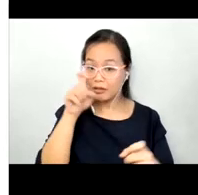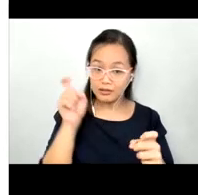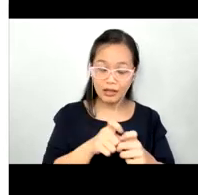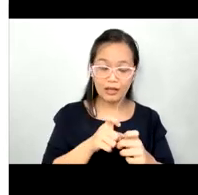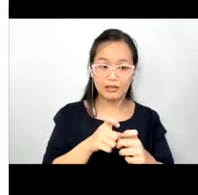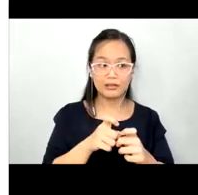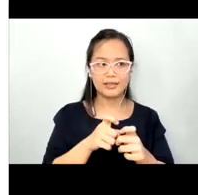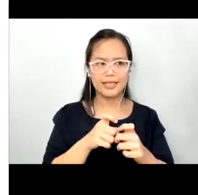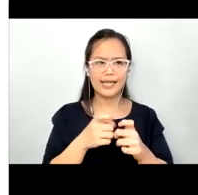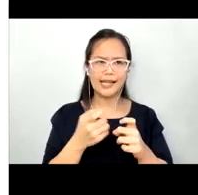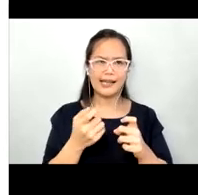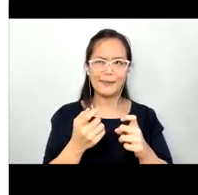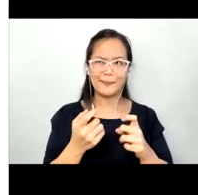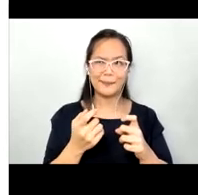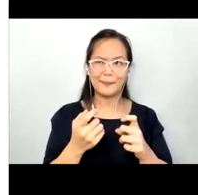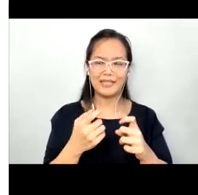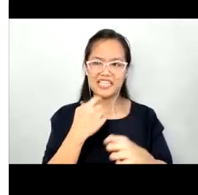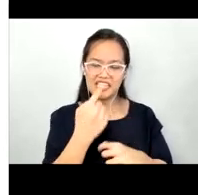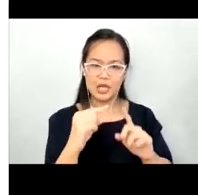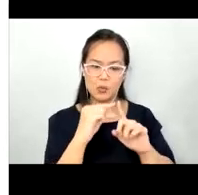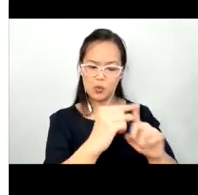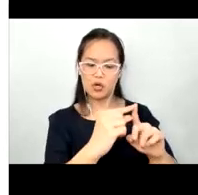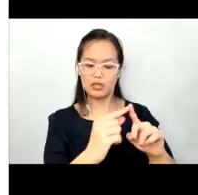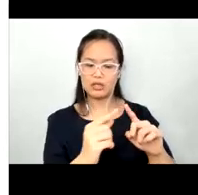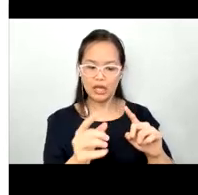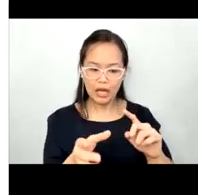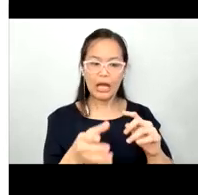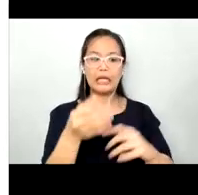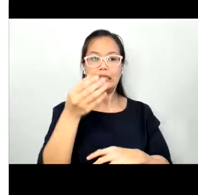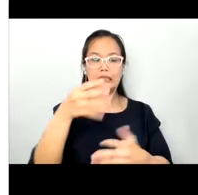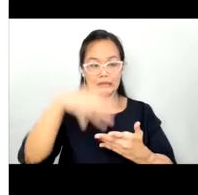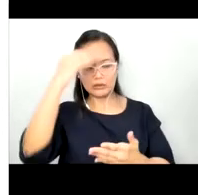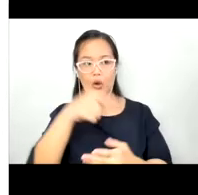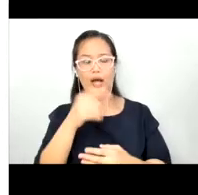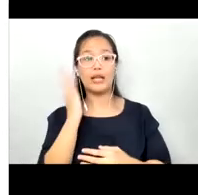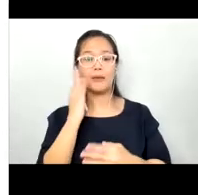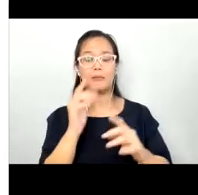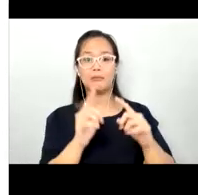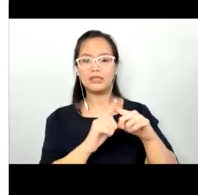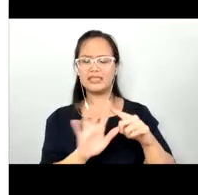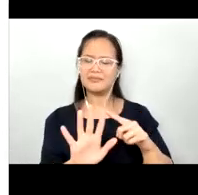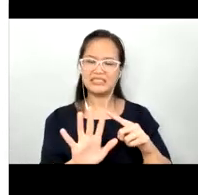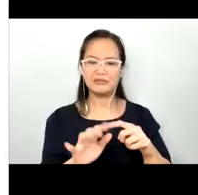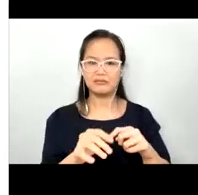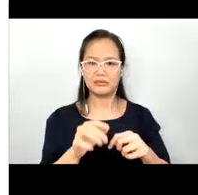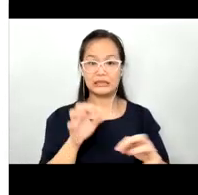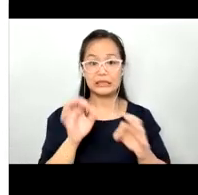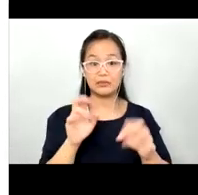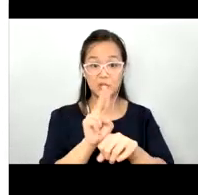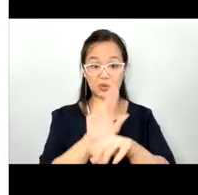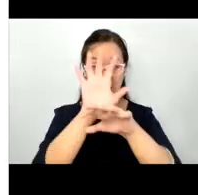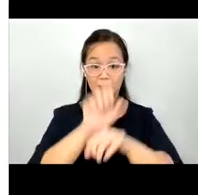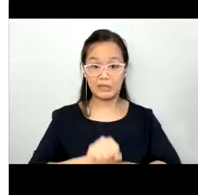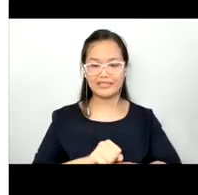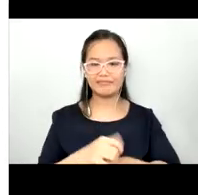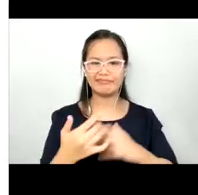a very positive word. In fact, if we use it, when we use it, ang sensitive mo